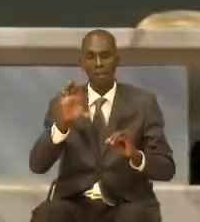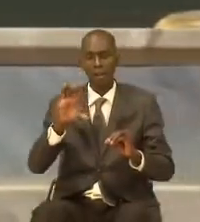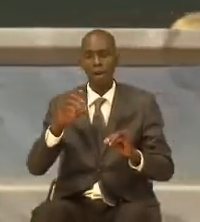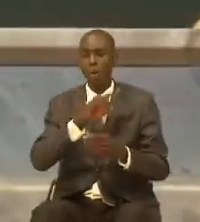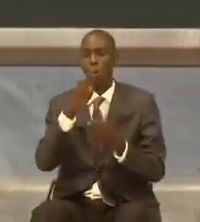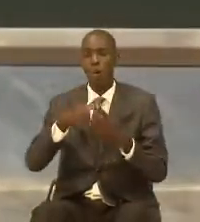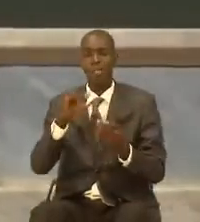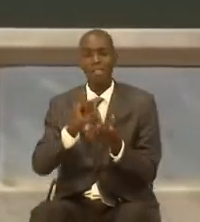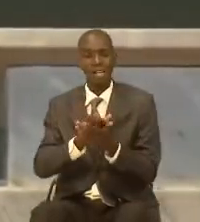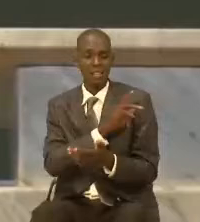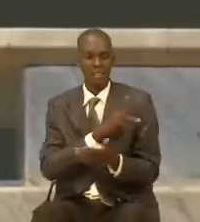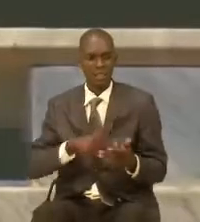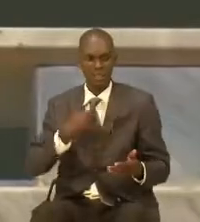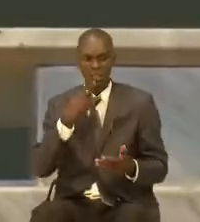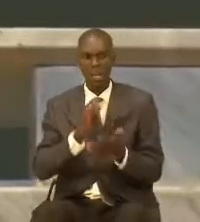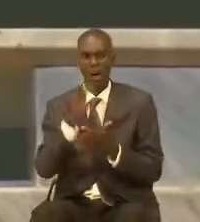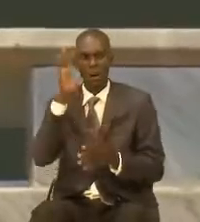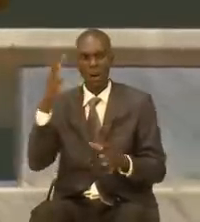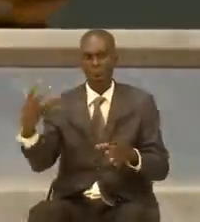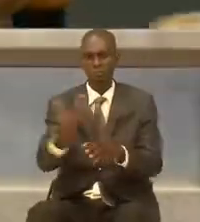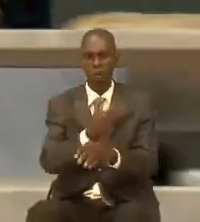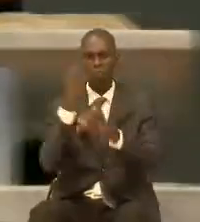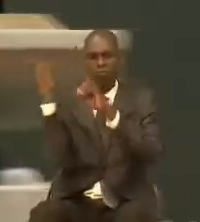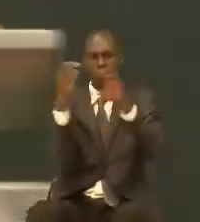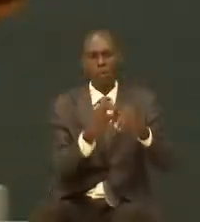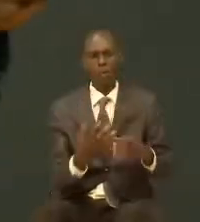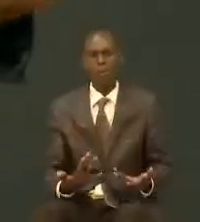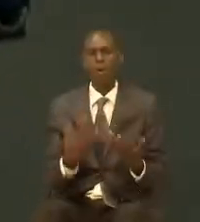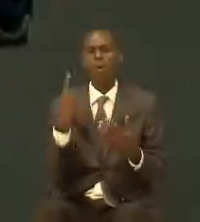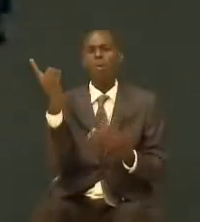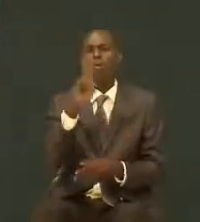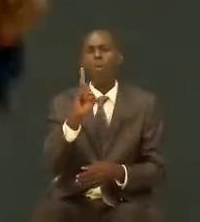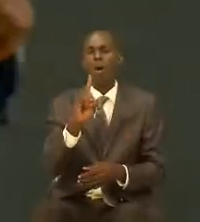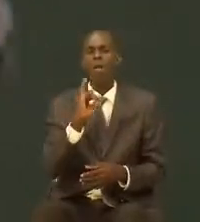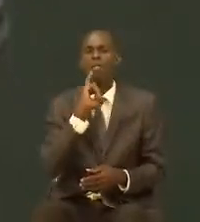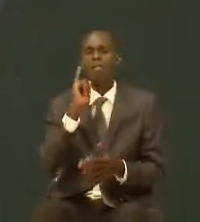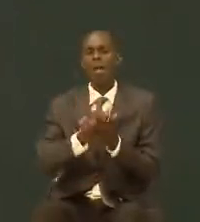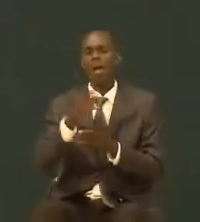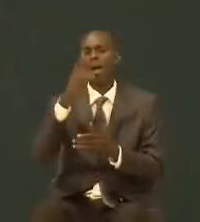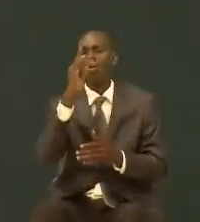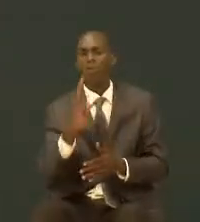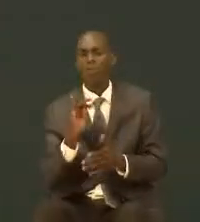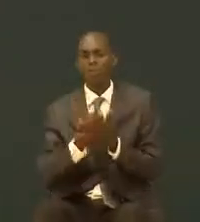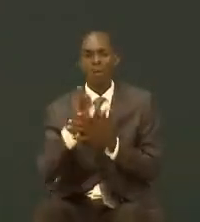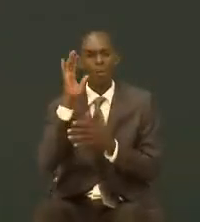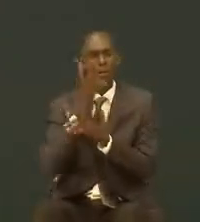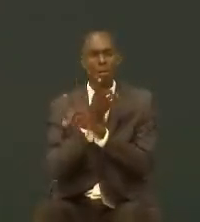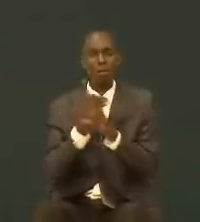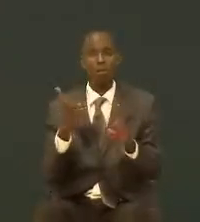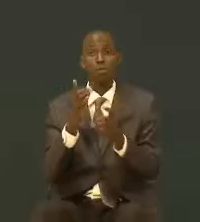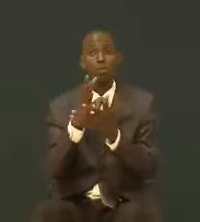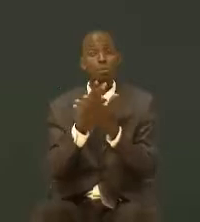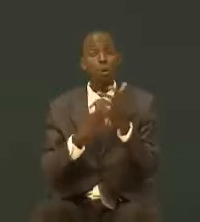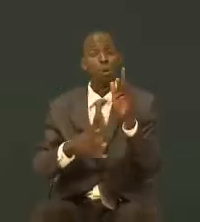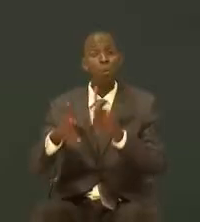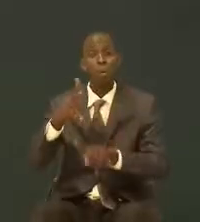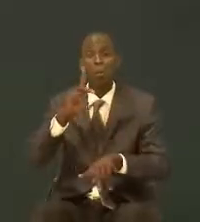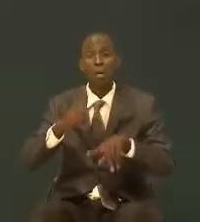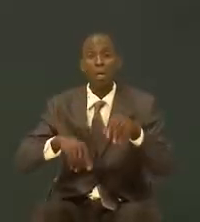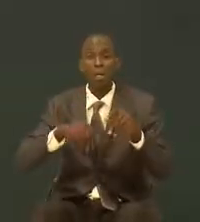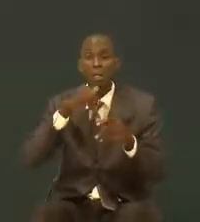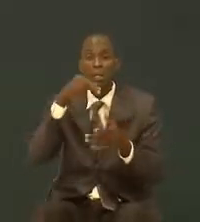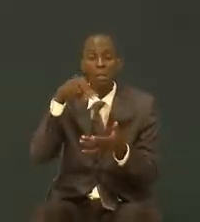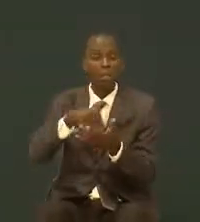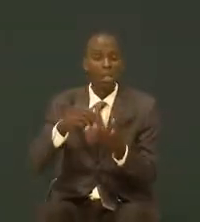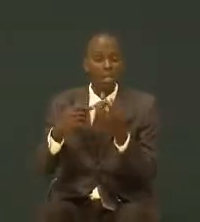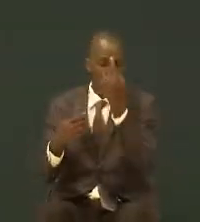god that will that will deliver you some people cannot stand alone they do not have the courage